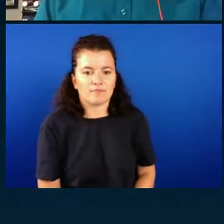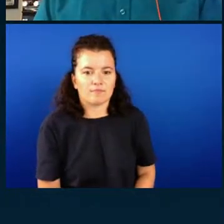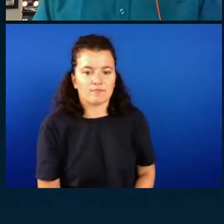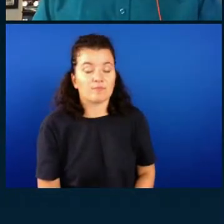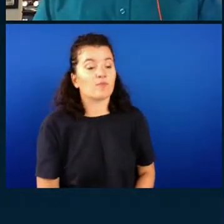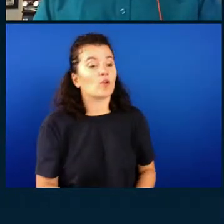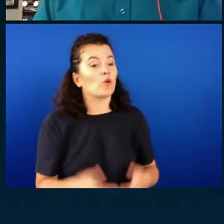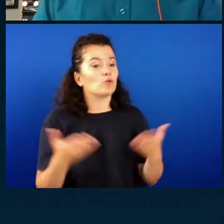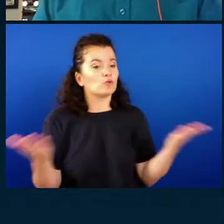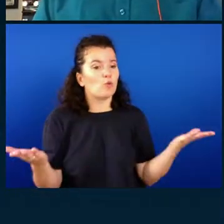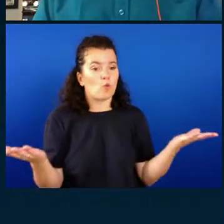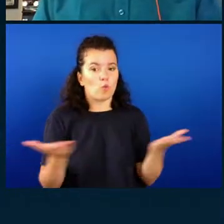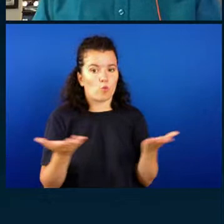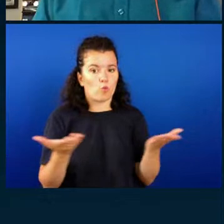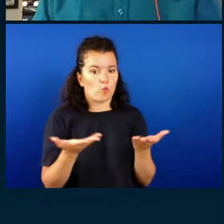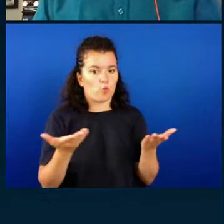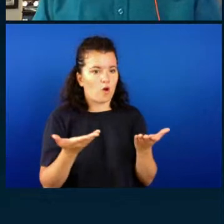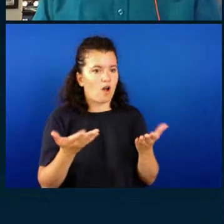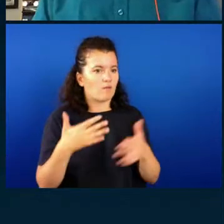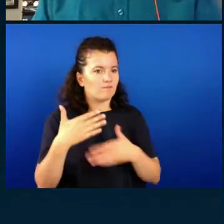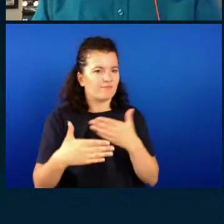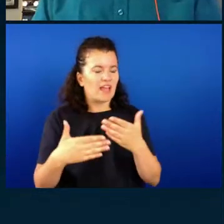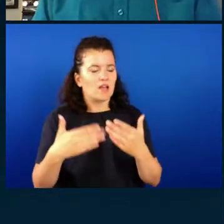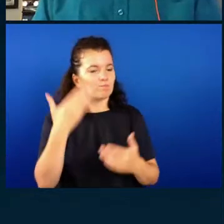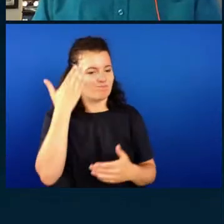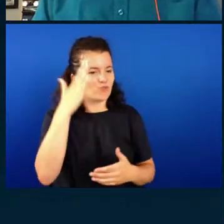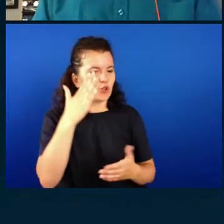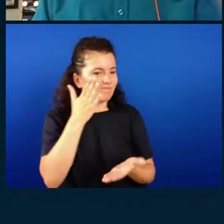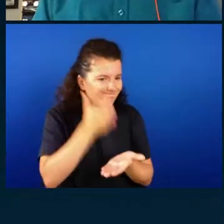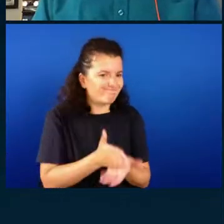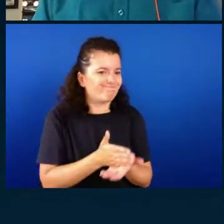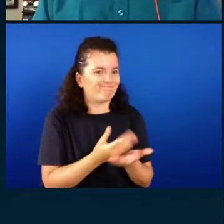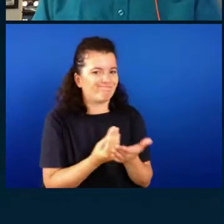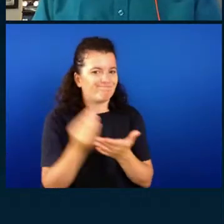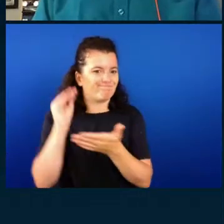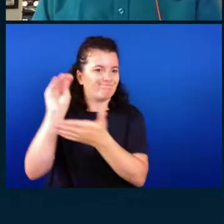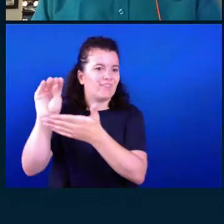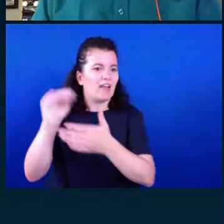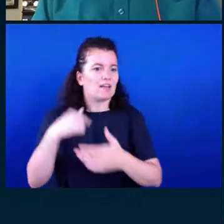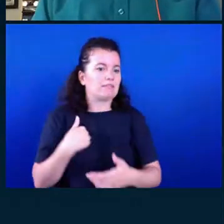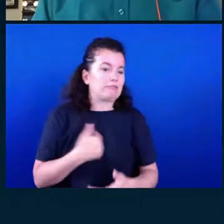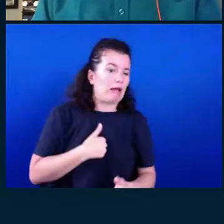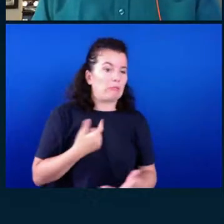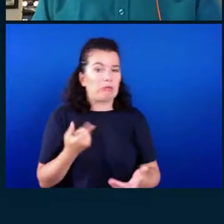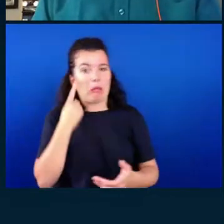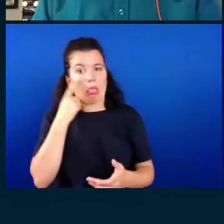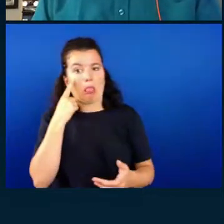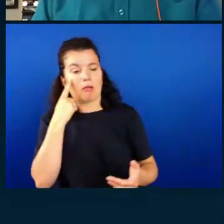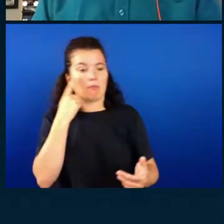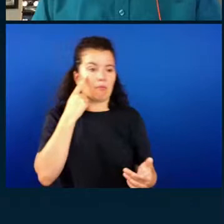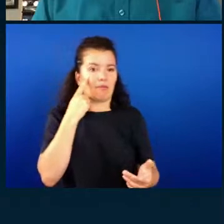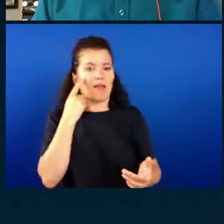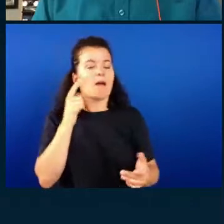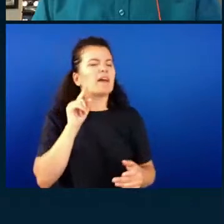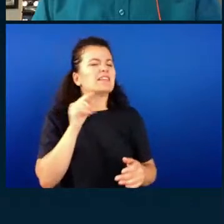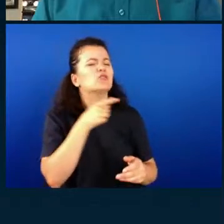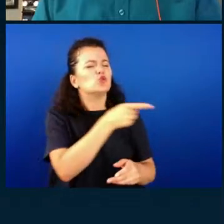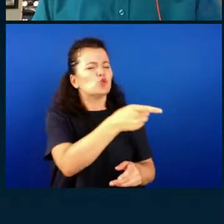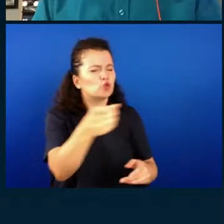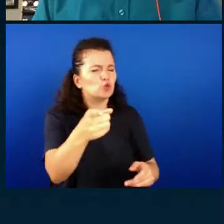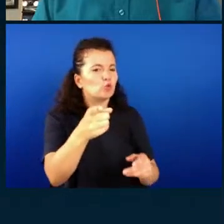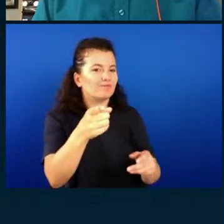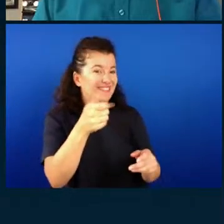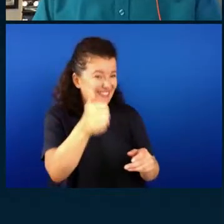So what it will do, I don't have the correct logging format set up, and I'm just kind of winging it here, but what you will see when you do this is this